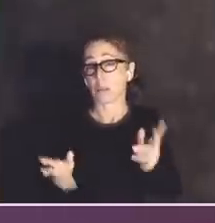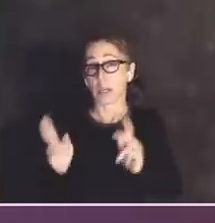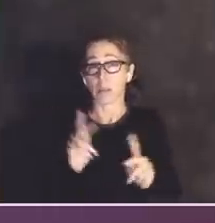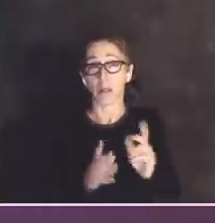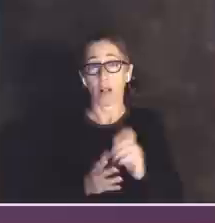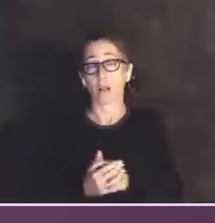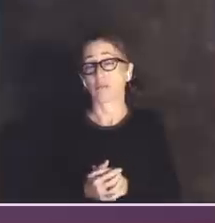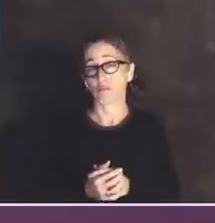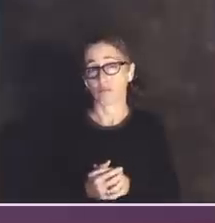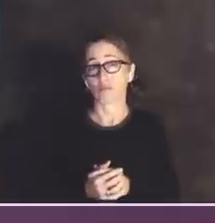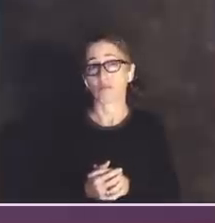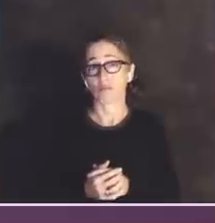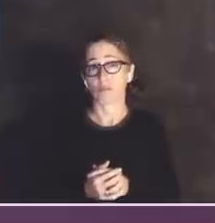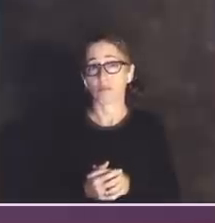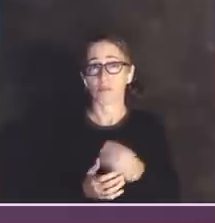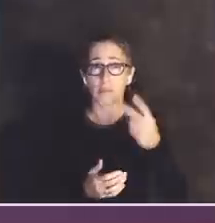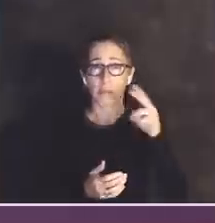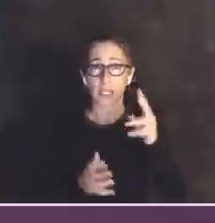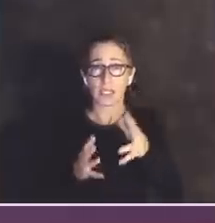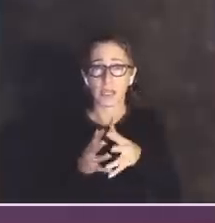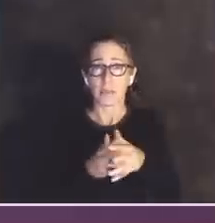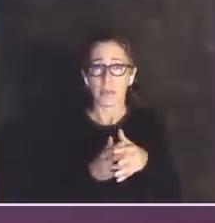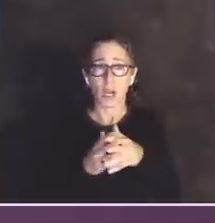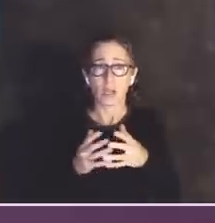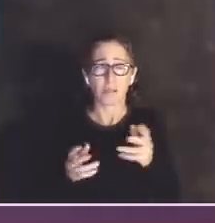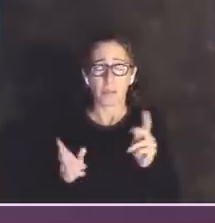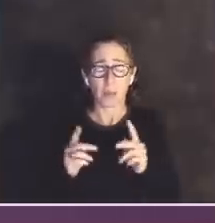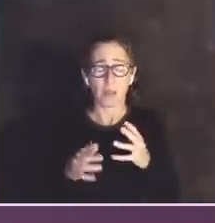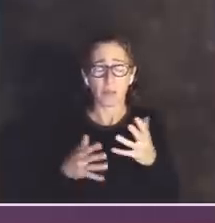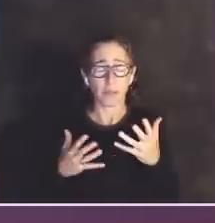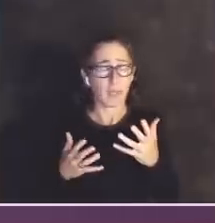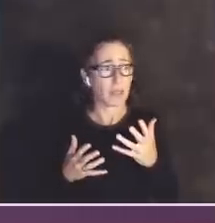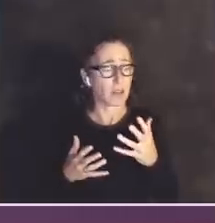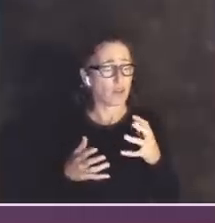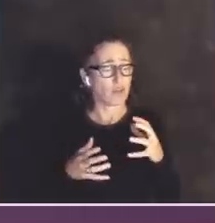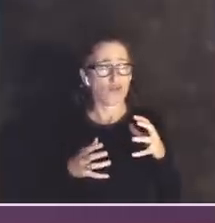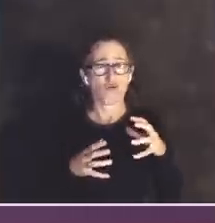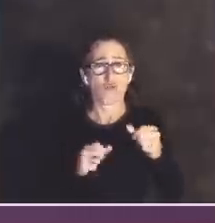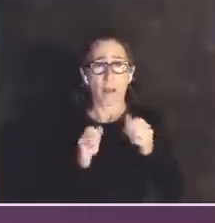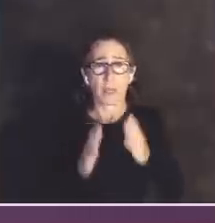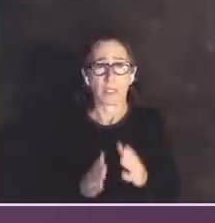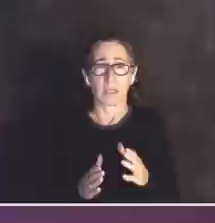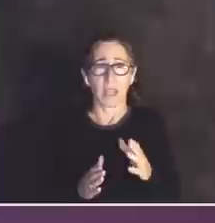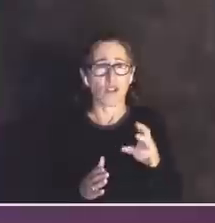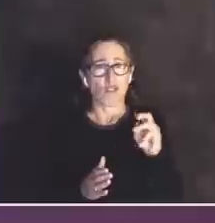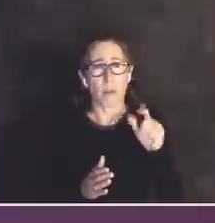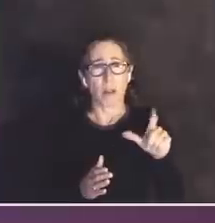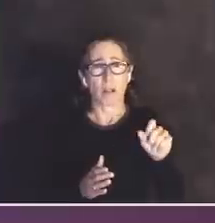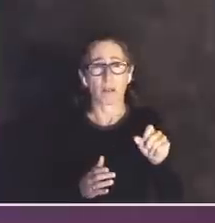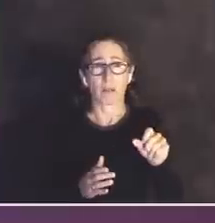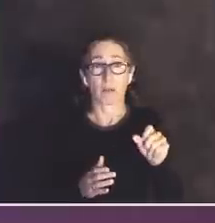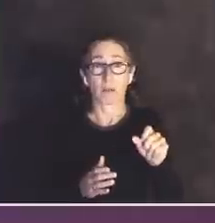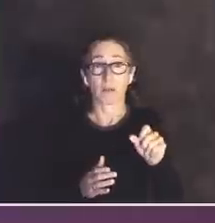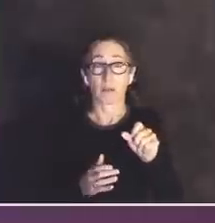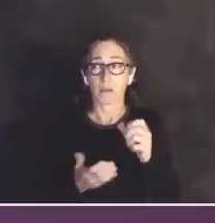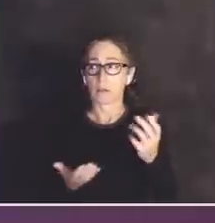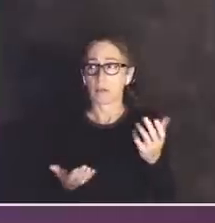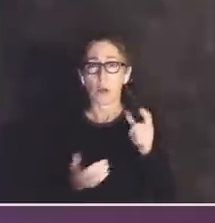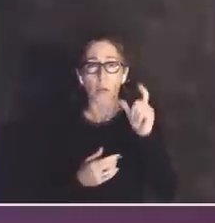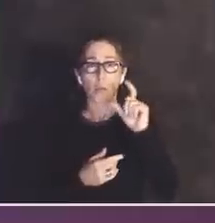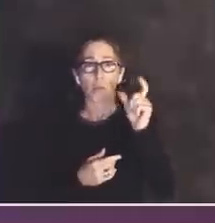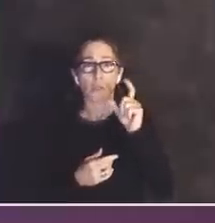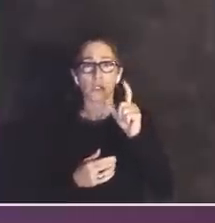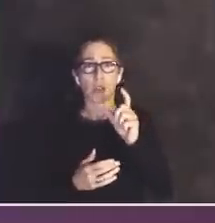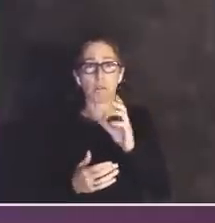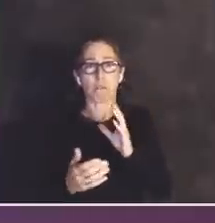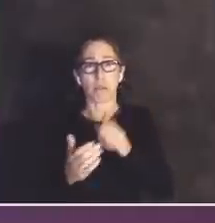Call Mexican people rapists and criminals. A Muslim ban is one of his first acts